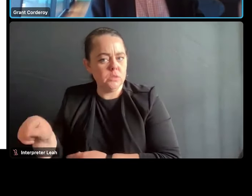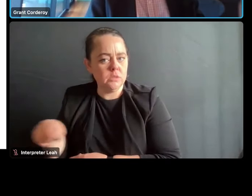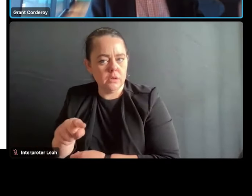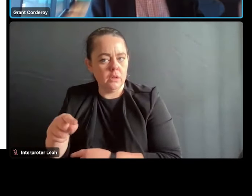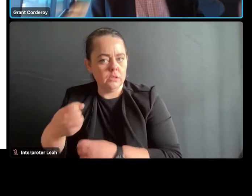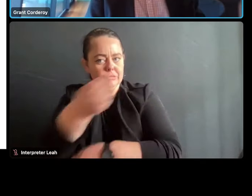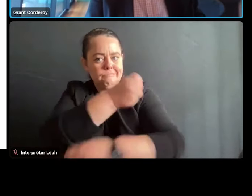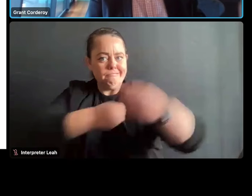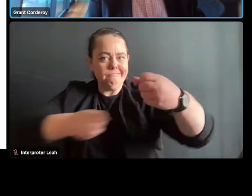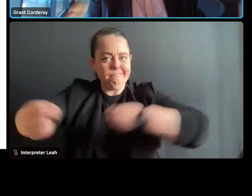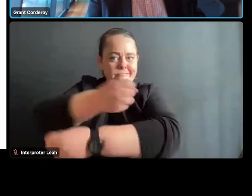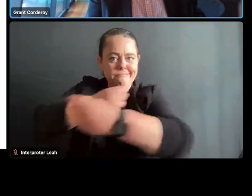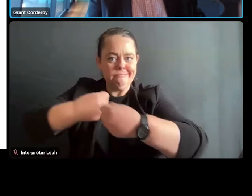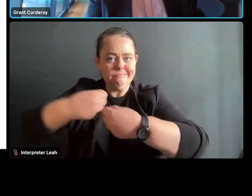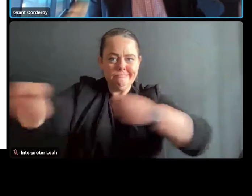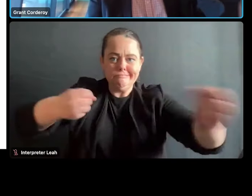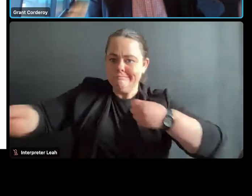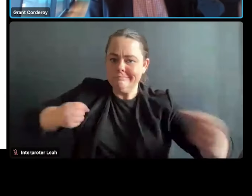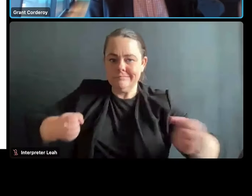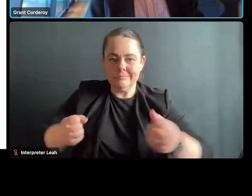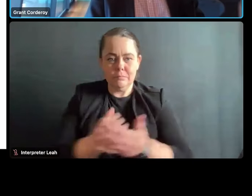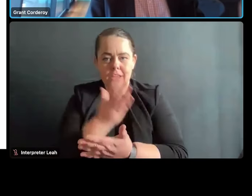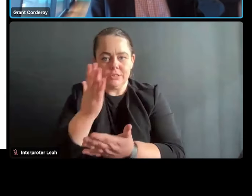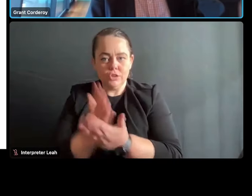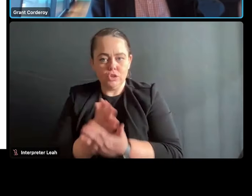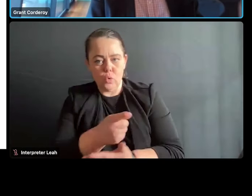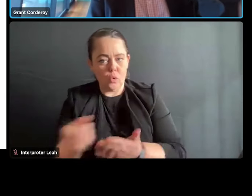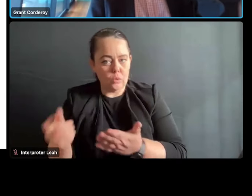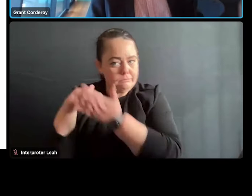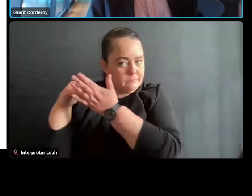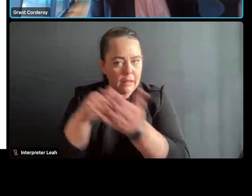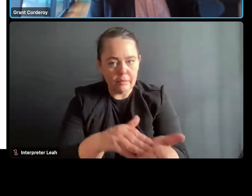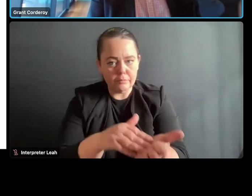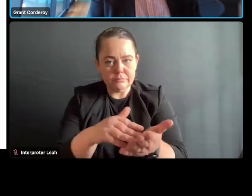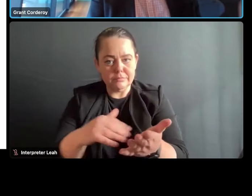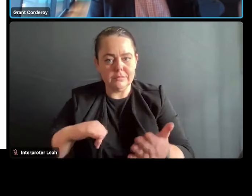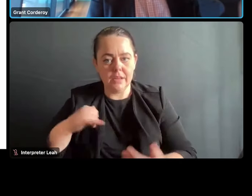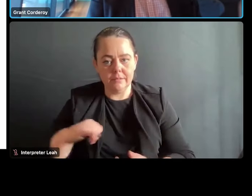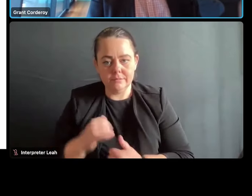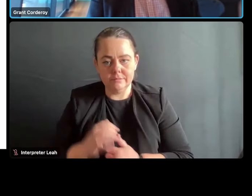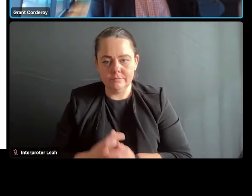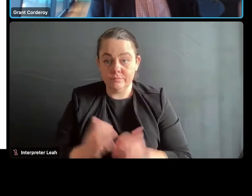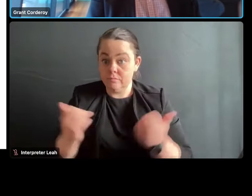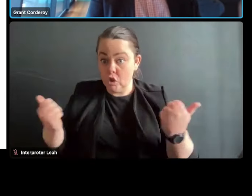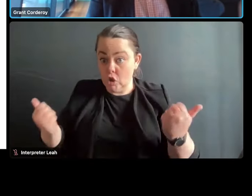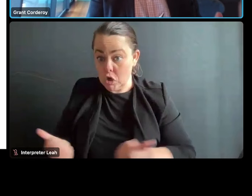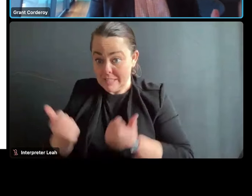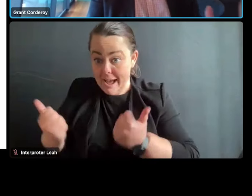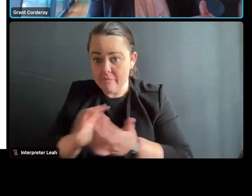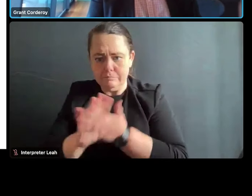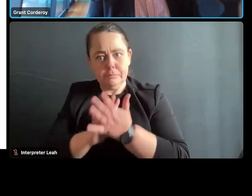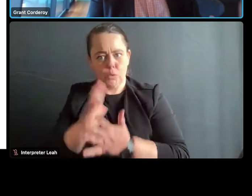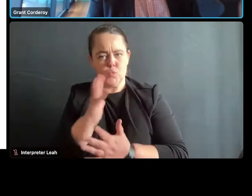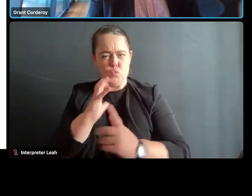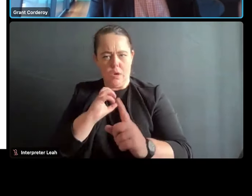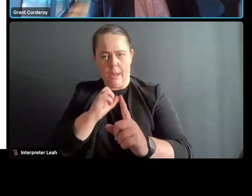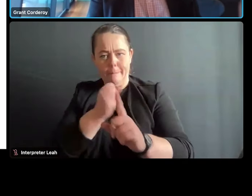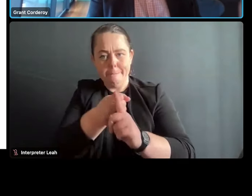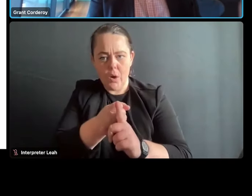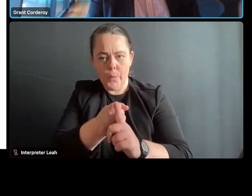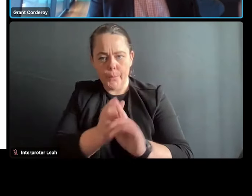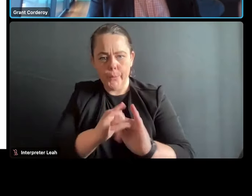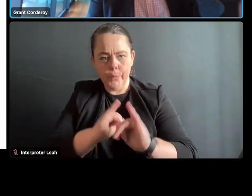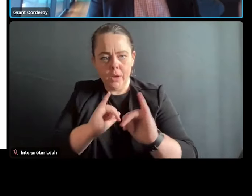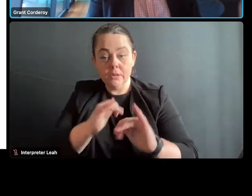floor working to meet the residents' needs. Obviously, overtime's being another impact. So we need to understand what is the impact